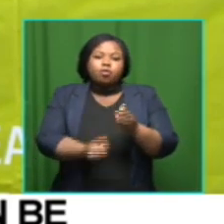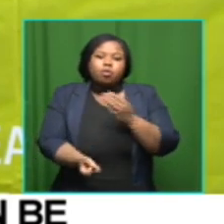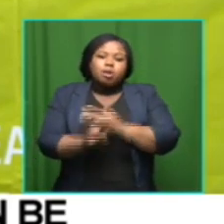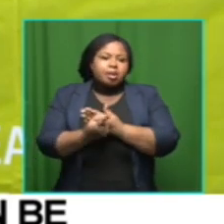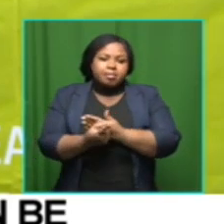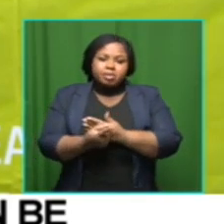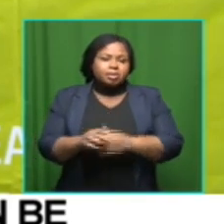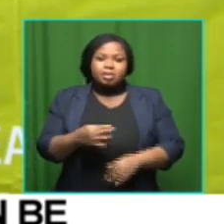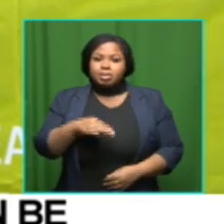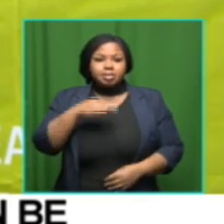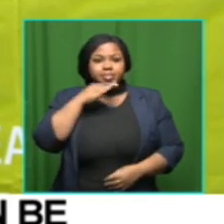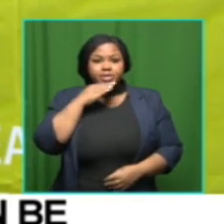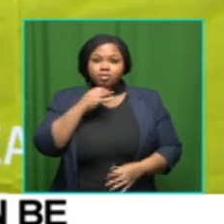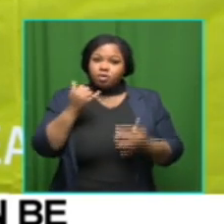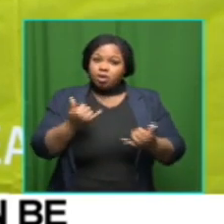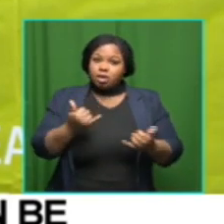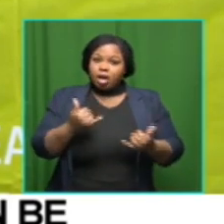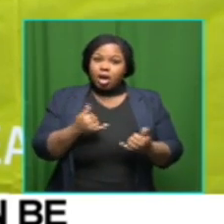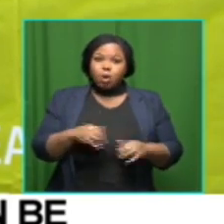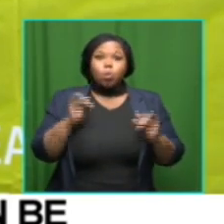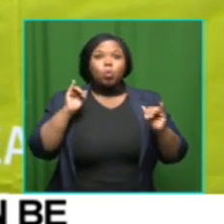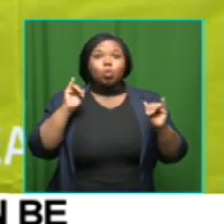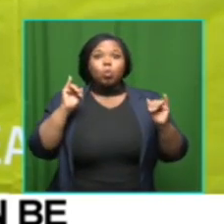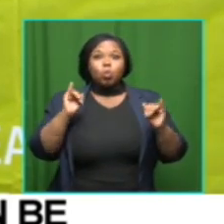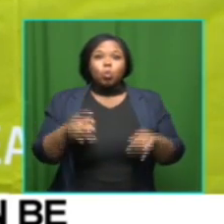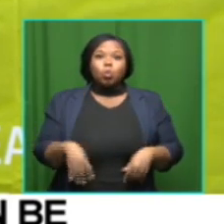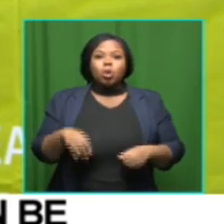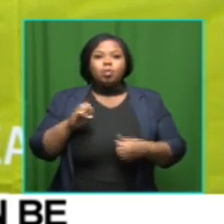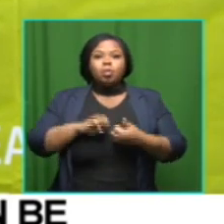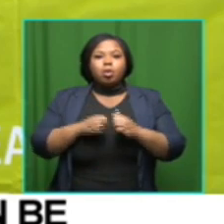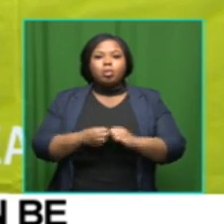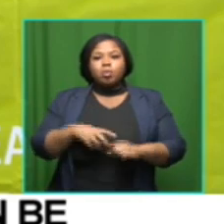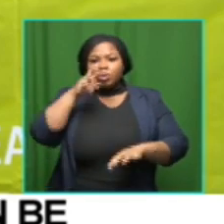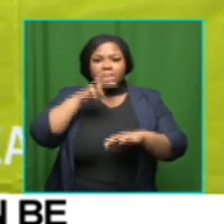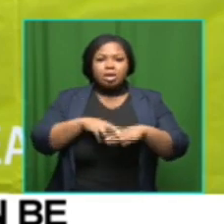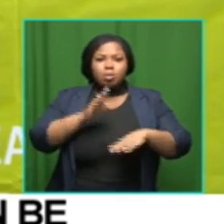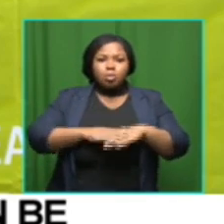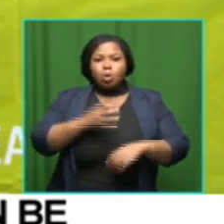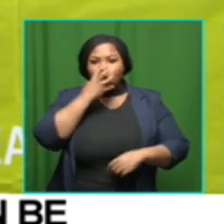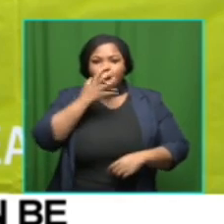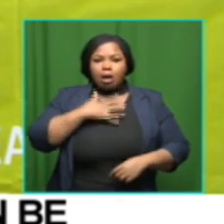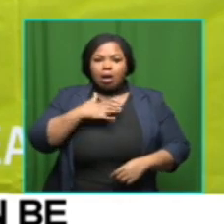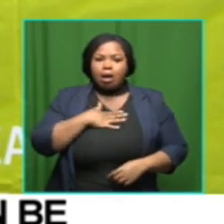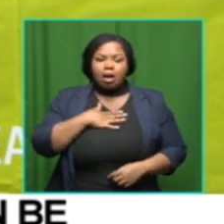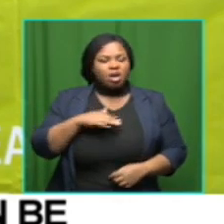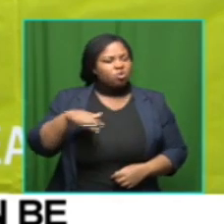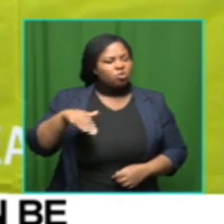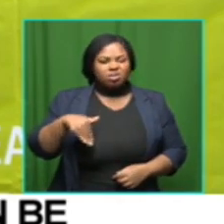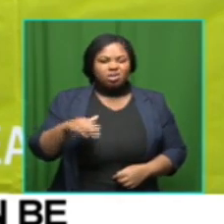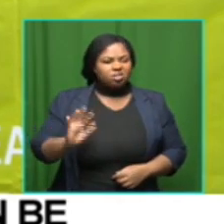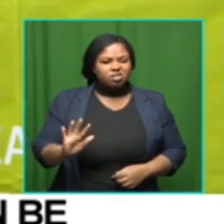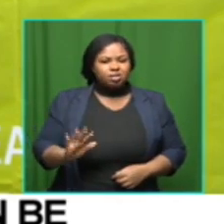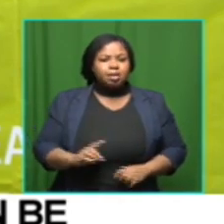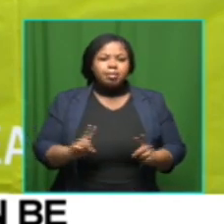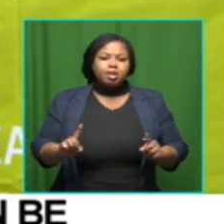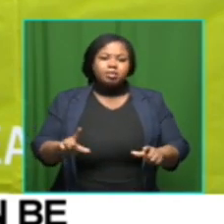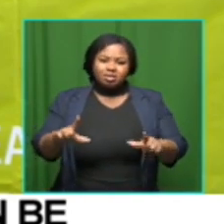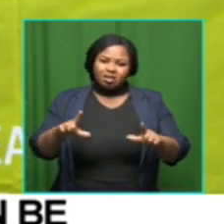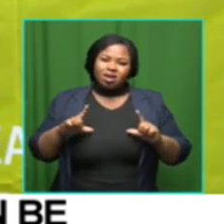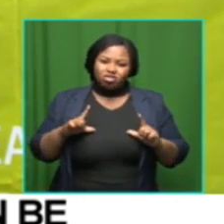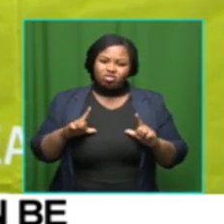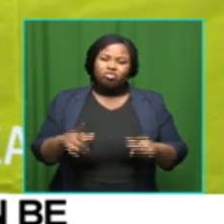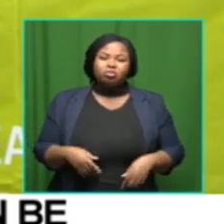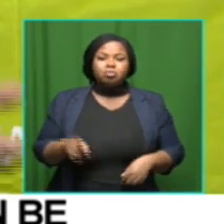we are saying that right now we've got a crisis of ventilators. We don't yet have it, but then we want to ask that these